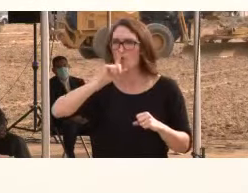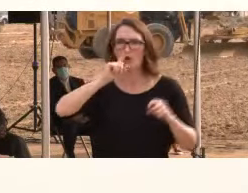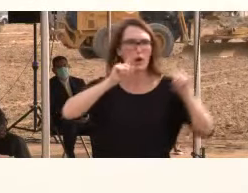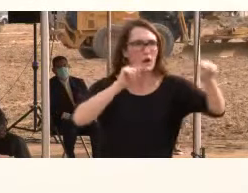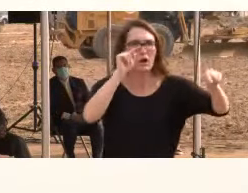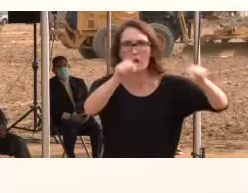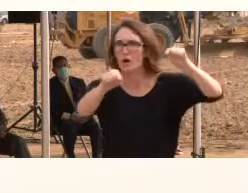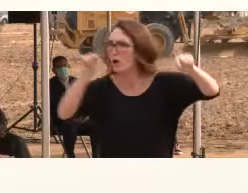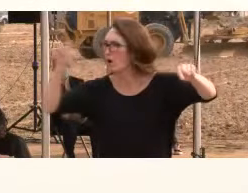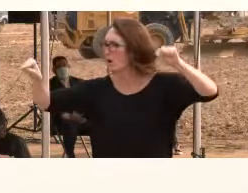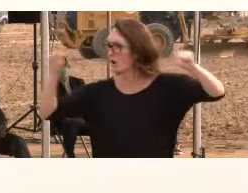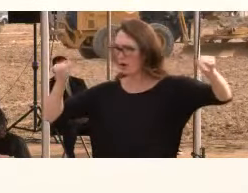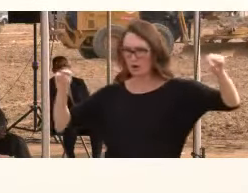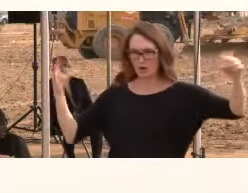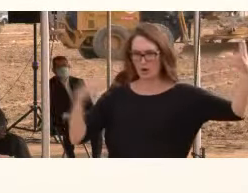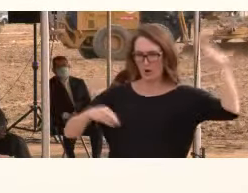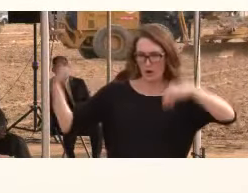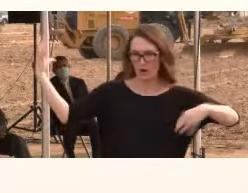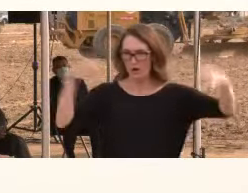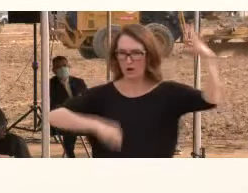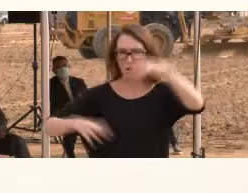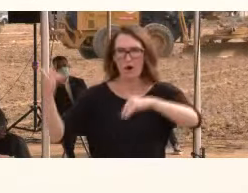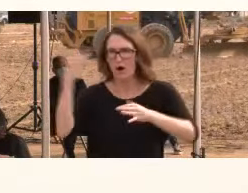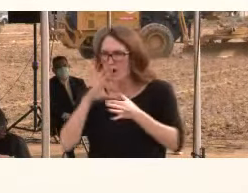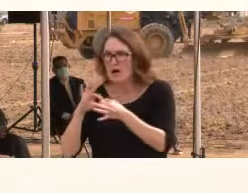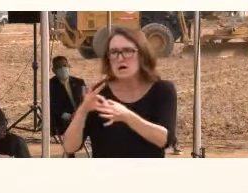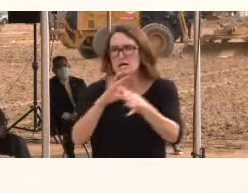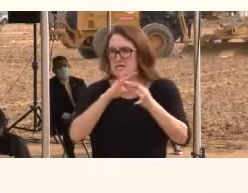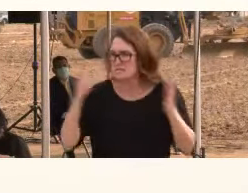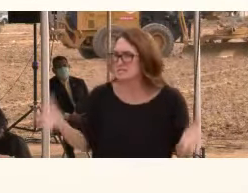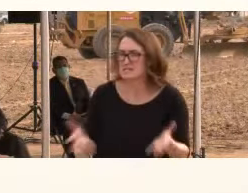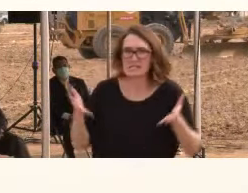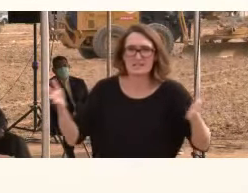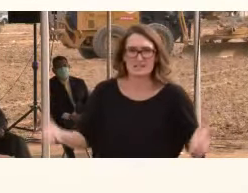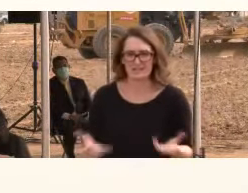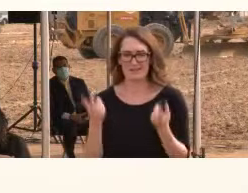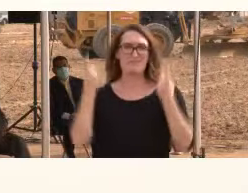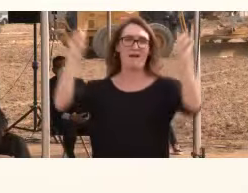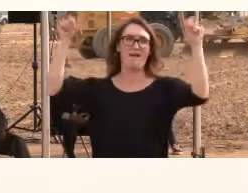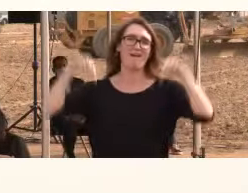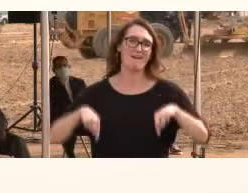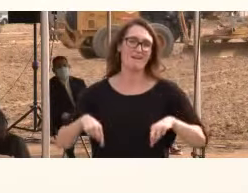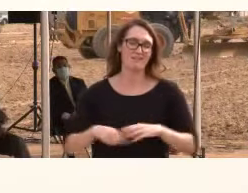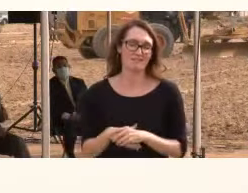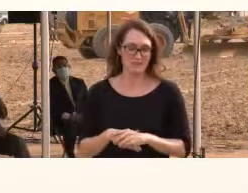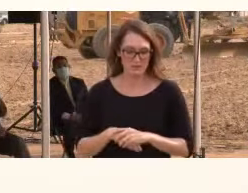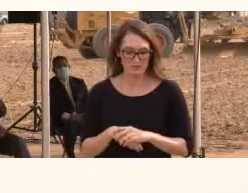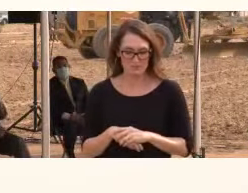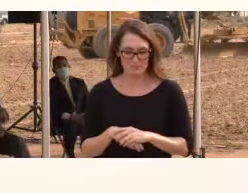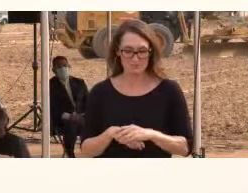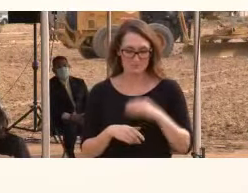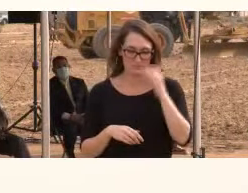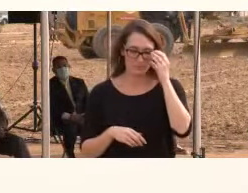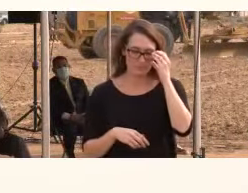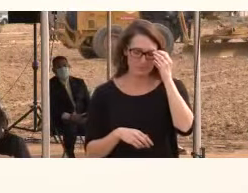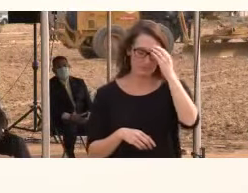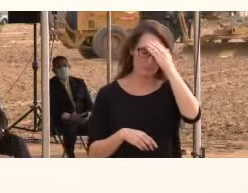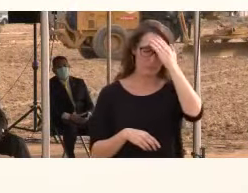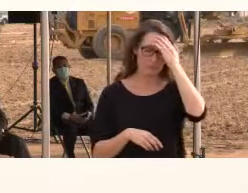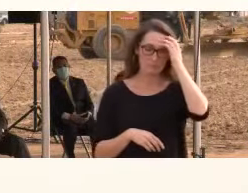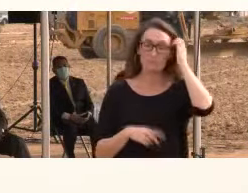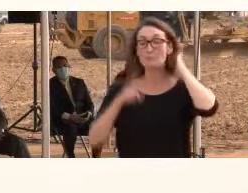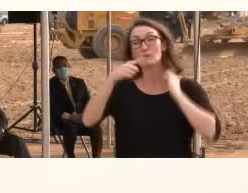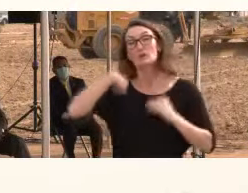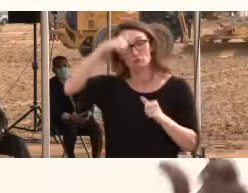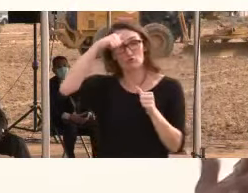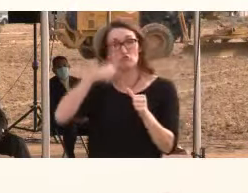it was a Herculean lift. I can remember there would be times in